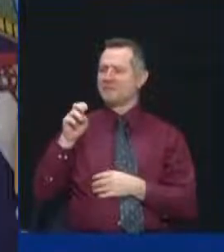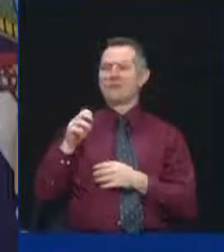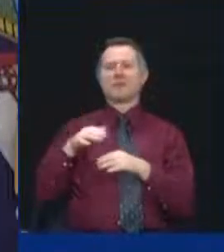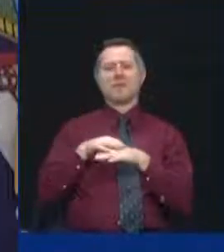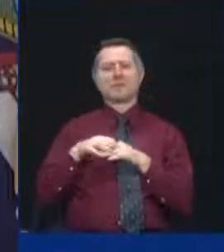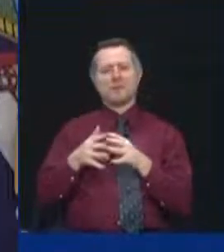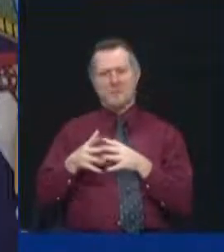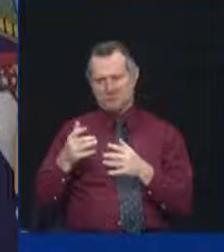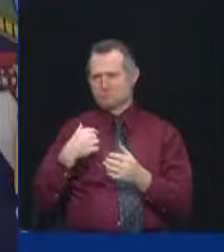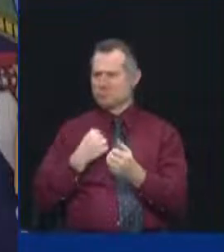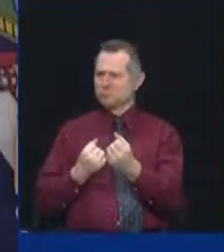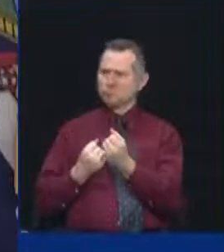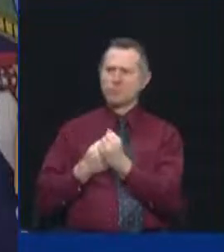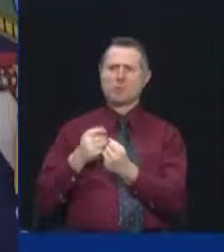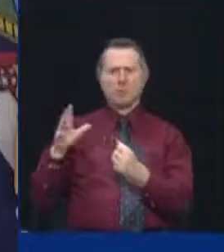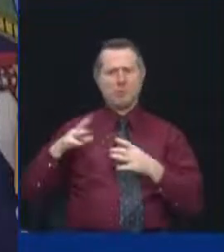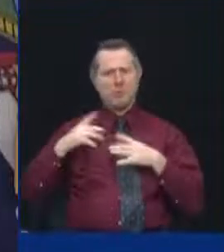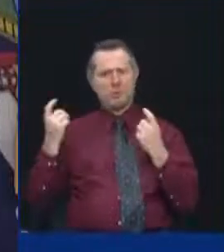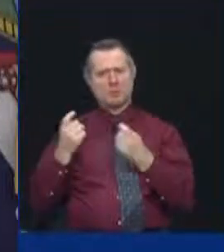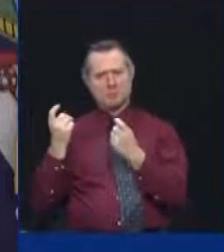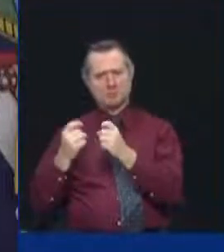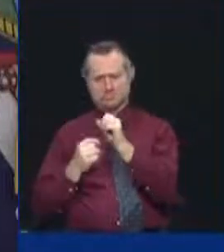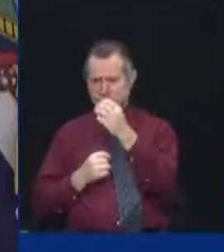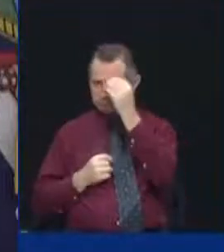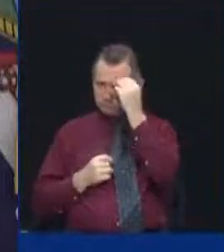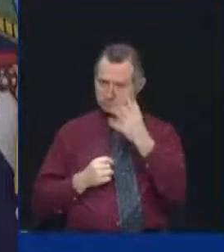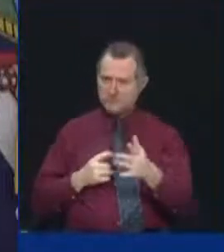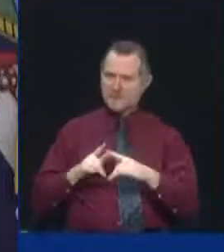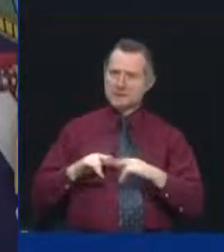But I also support Columbus Day.